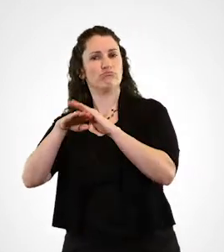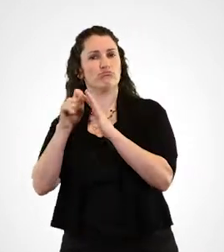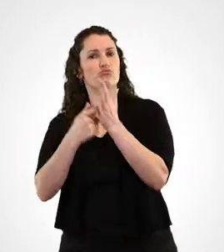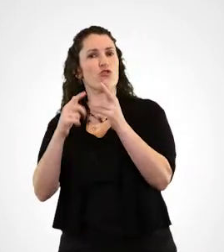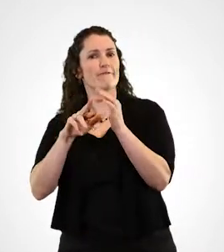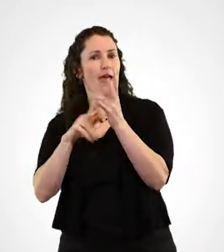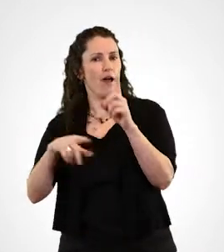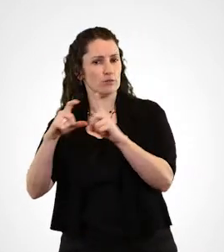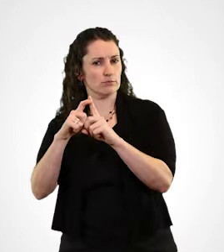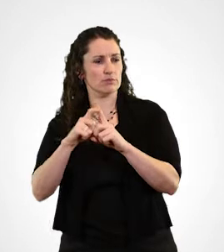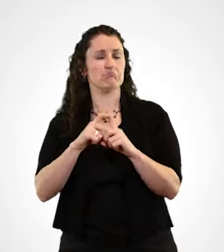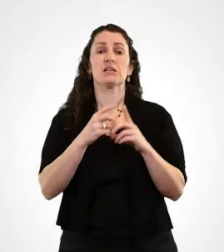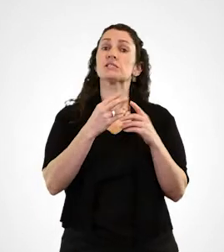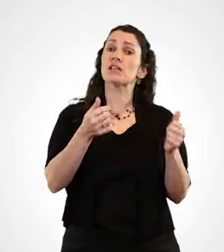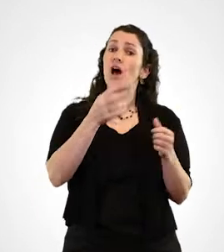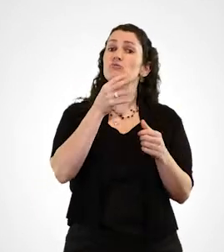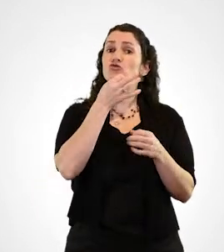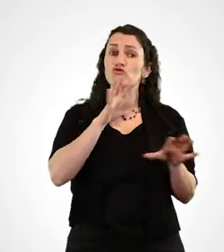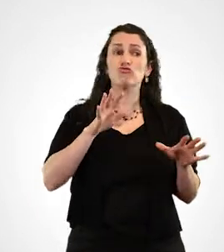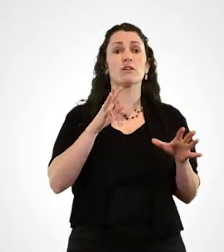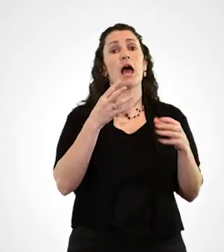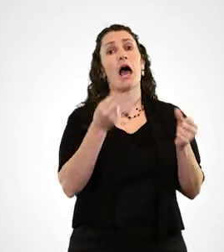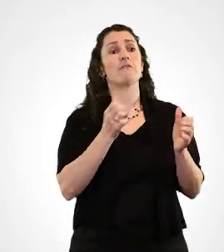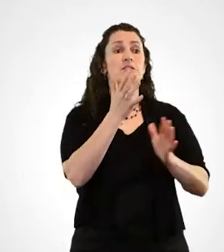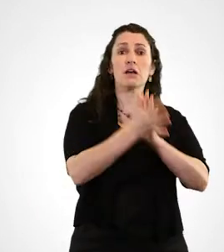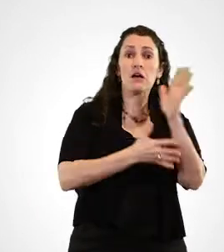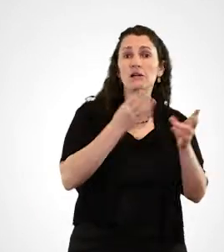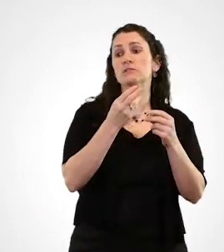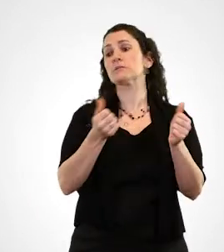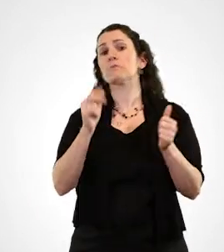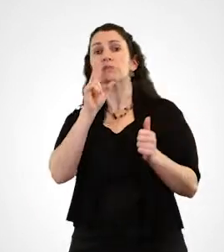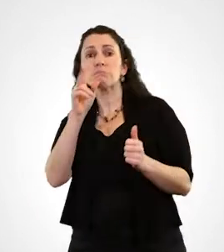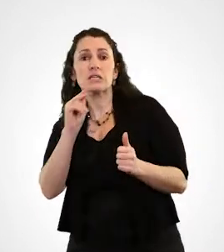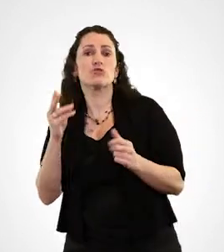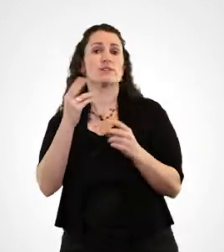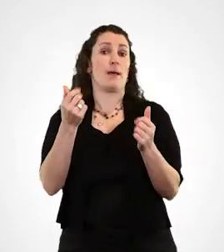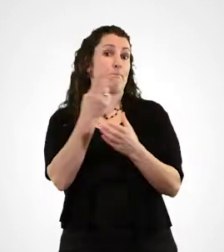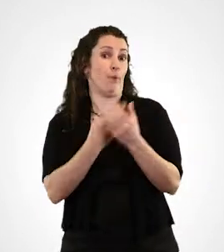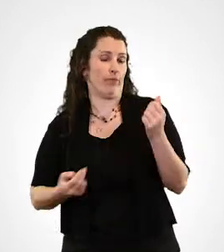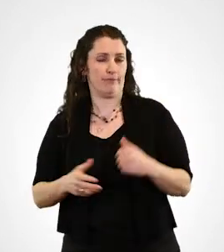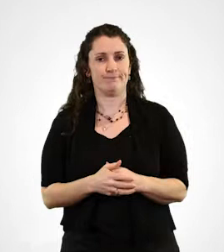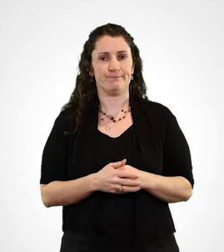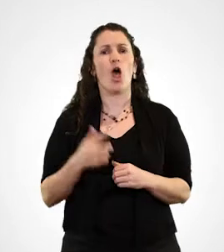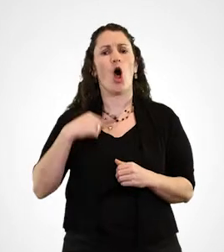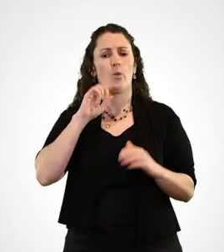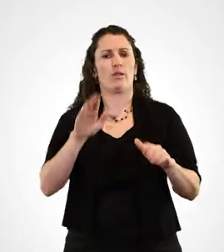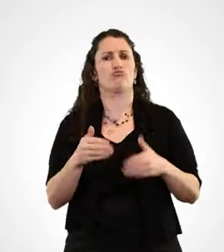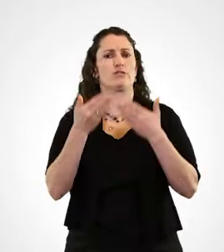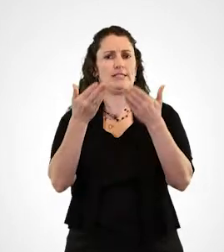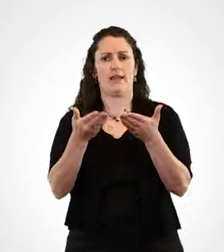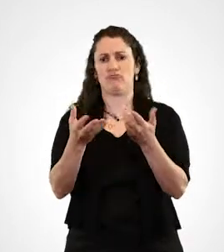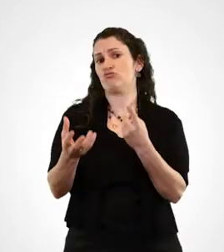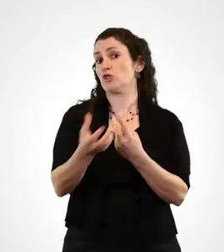others have used both spoken and sign language. And as I said, I am just going to present the results from